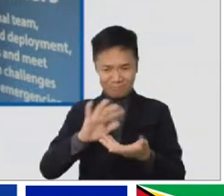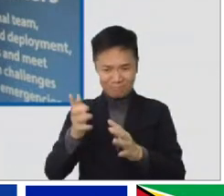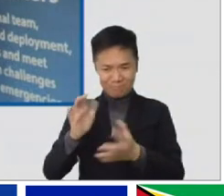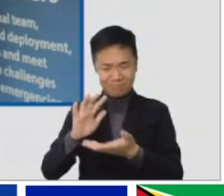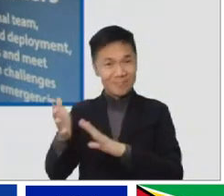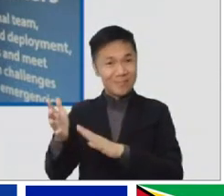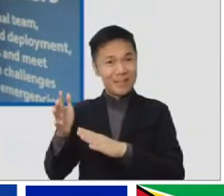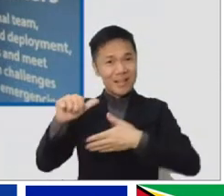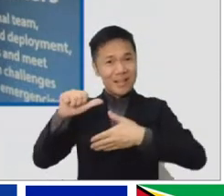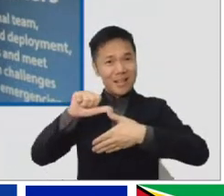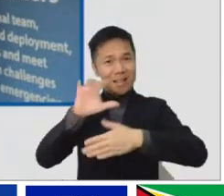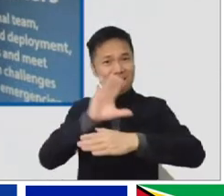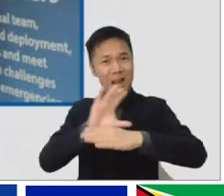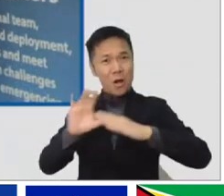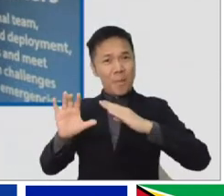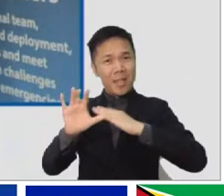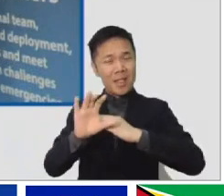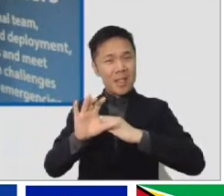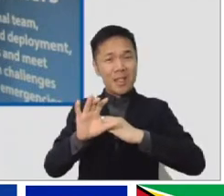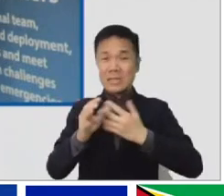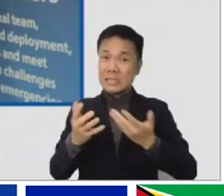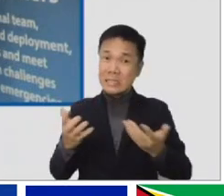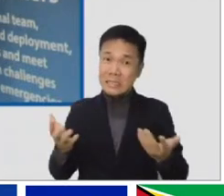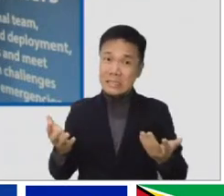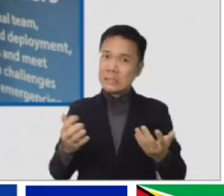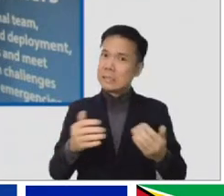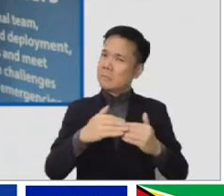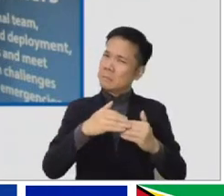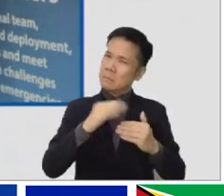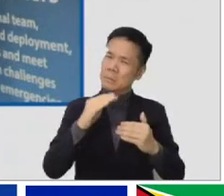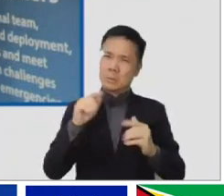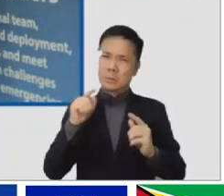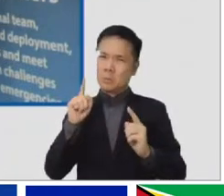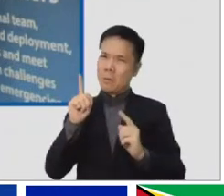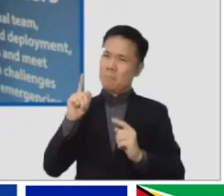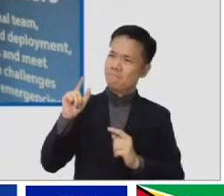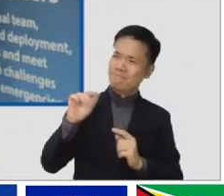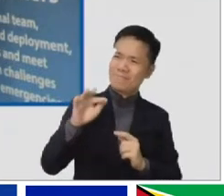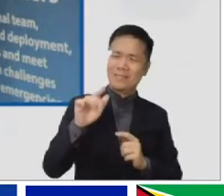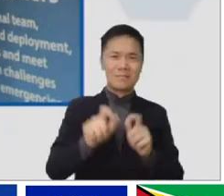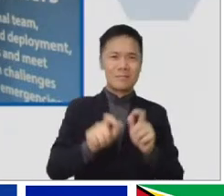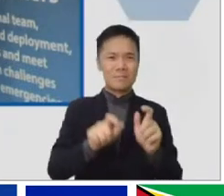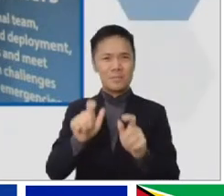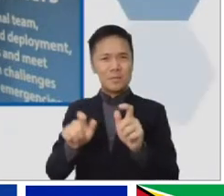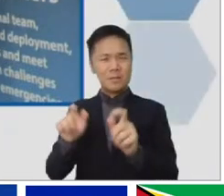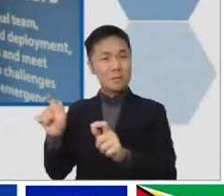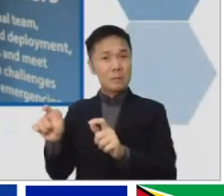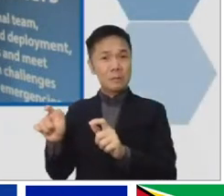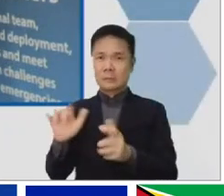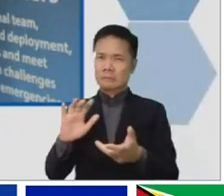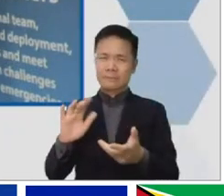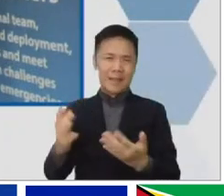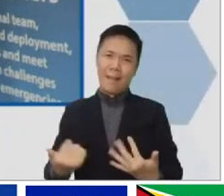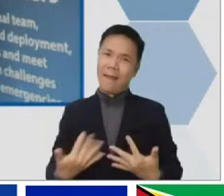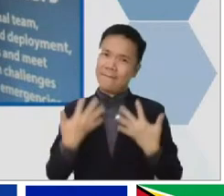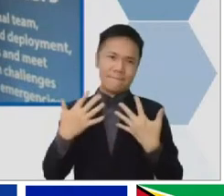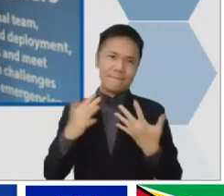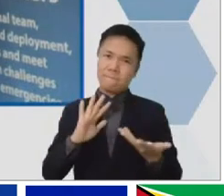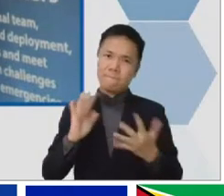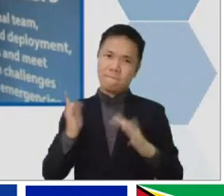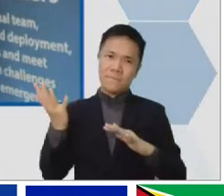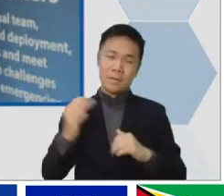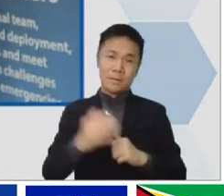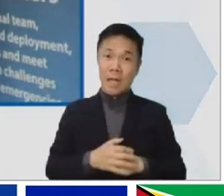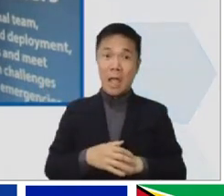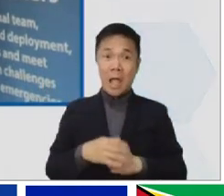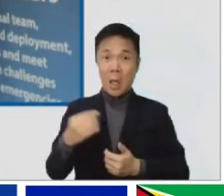affected millions of people, and we had many million dollars in